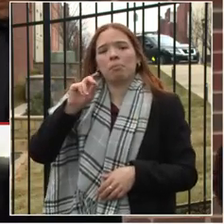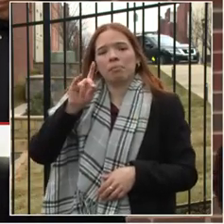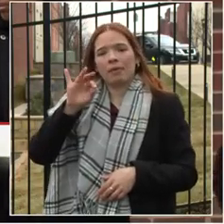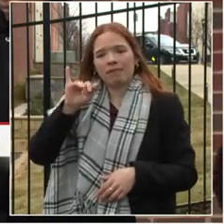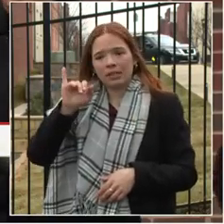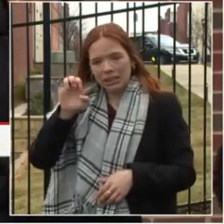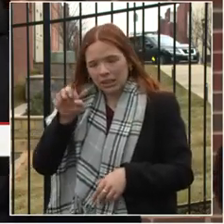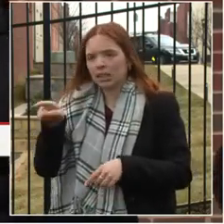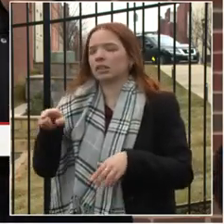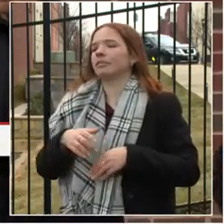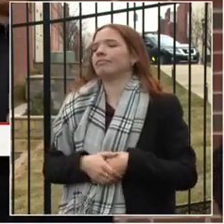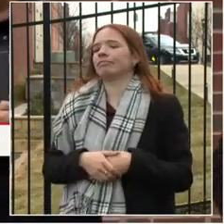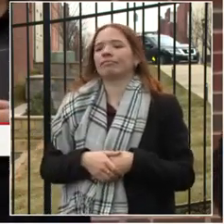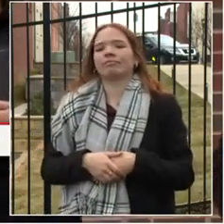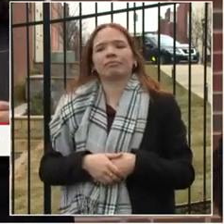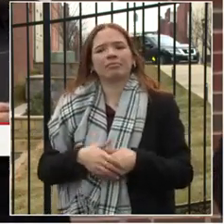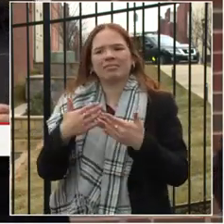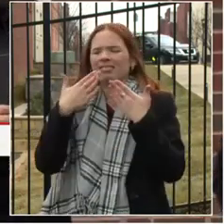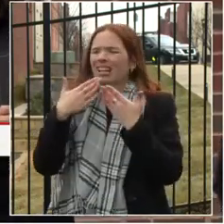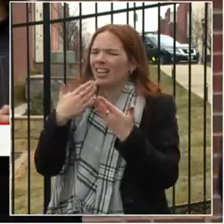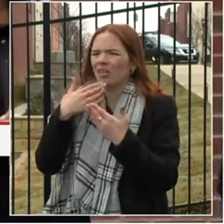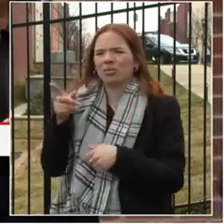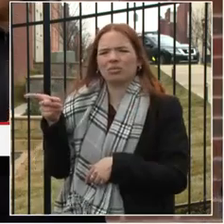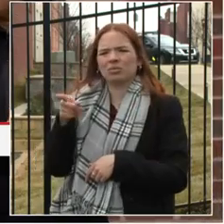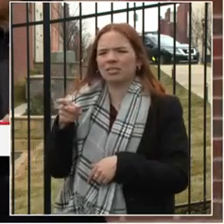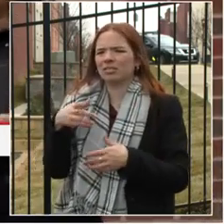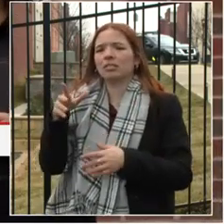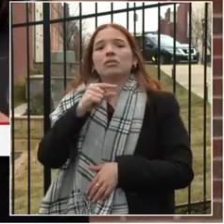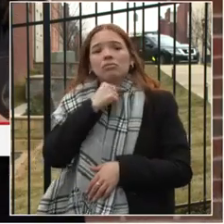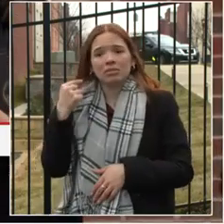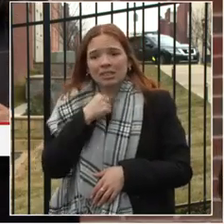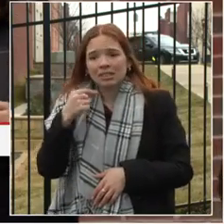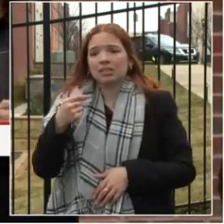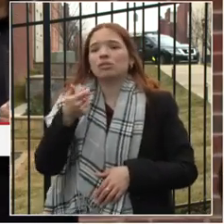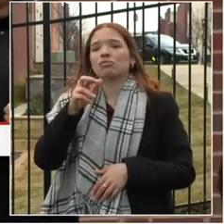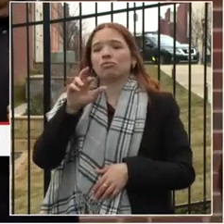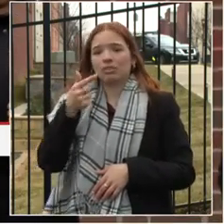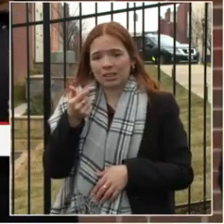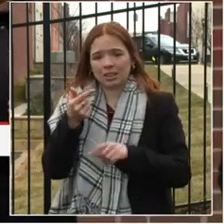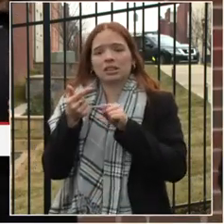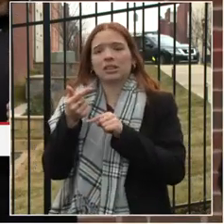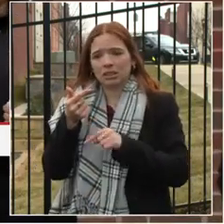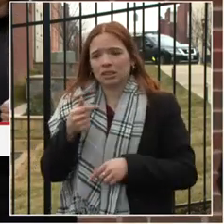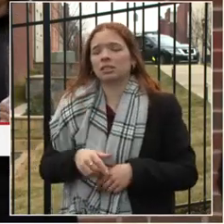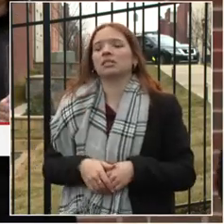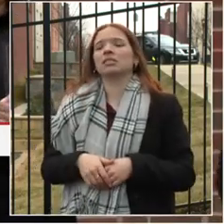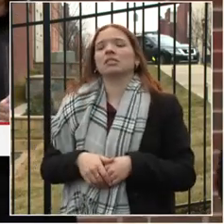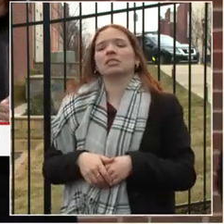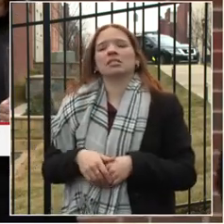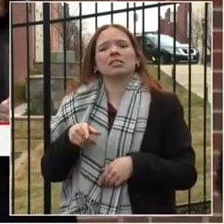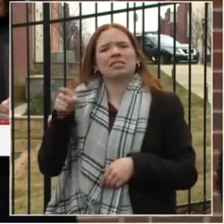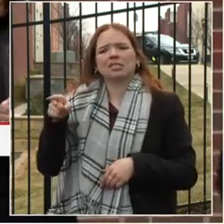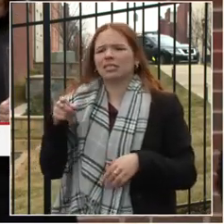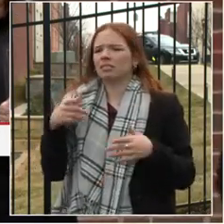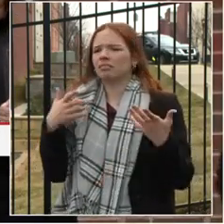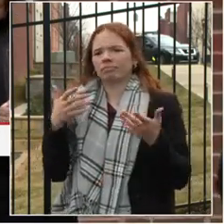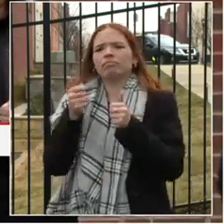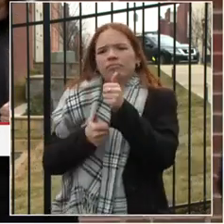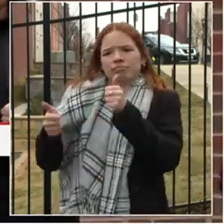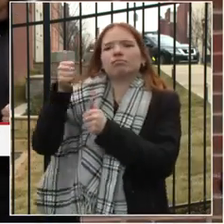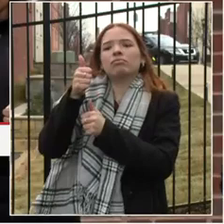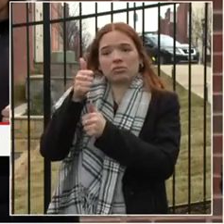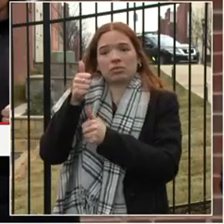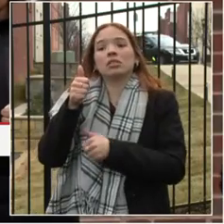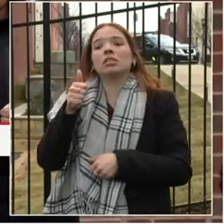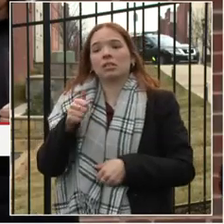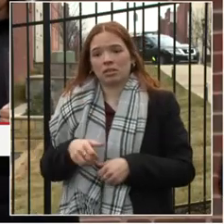as Father Gregory, who is Director of Formation at the Hecker House that it